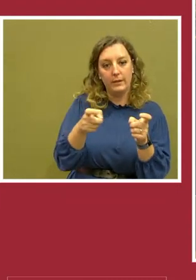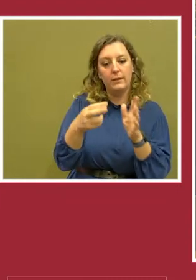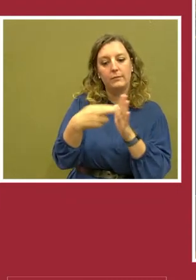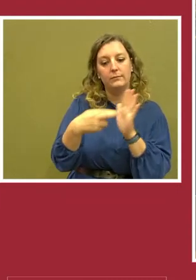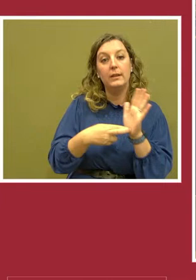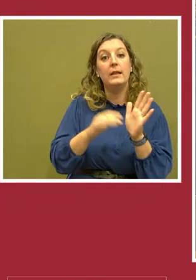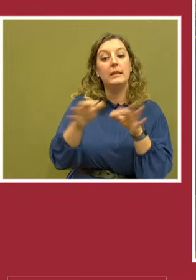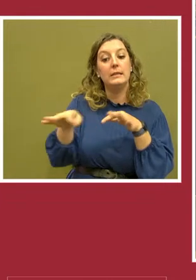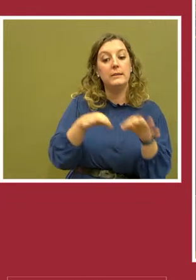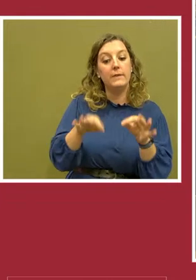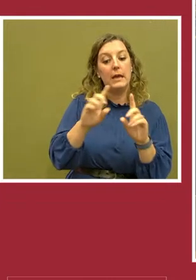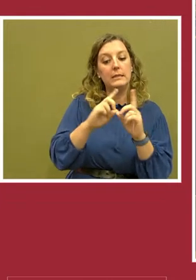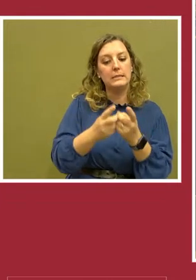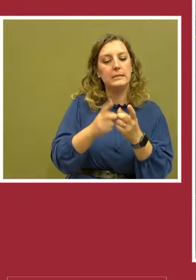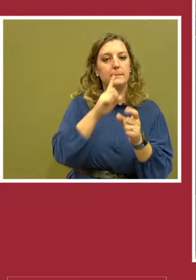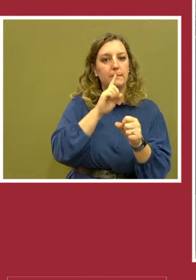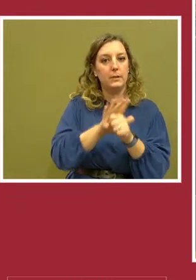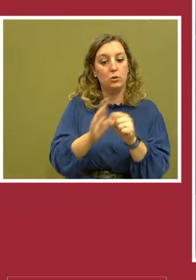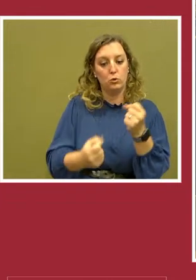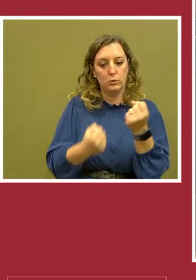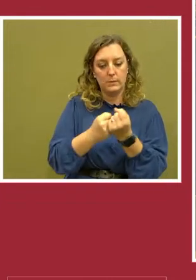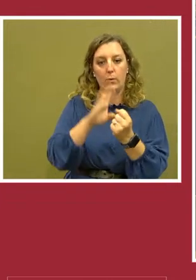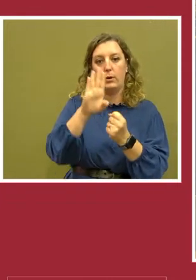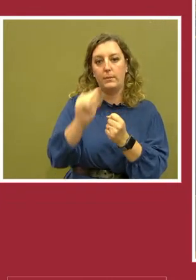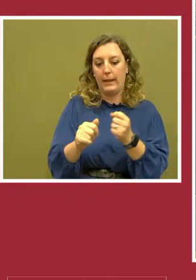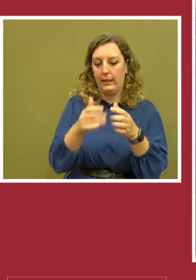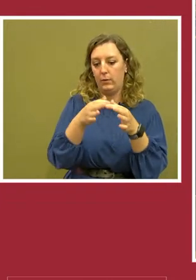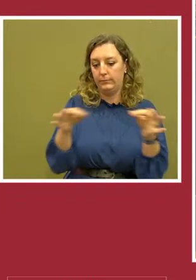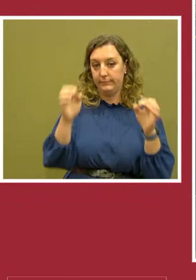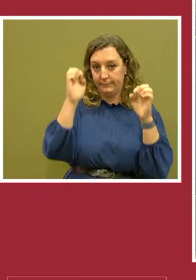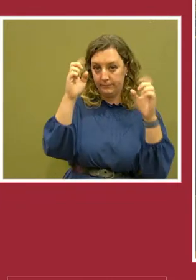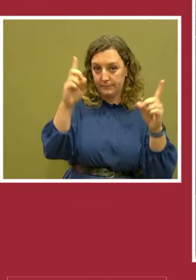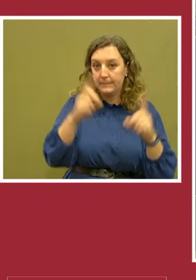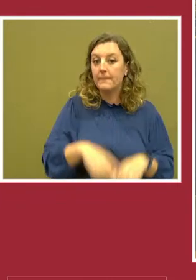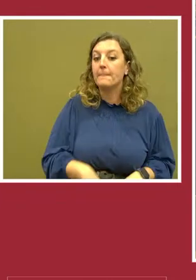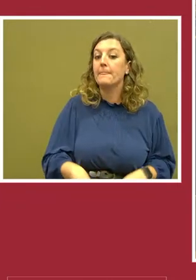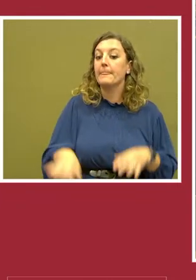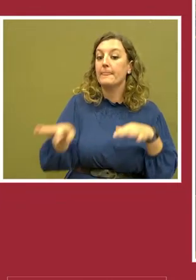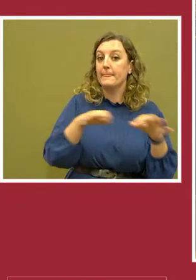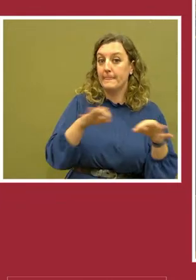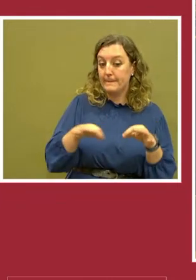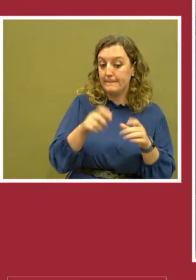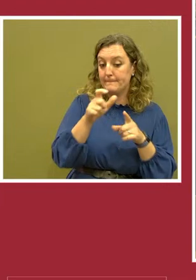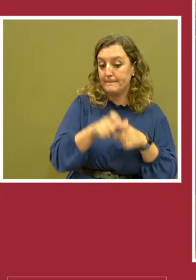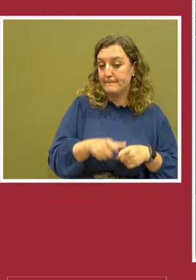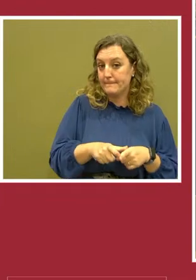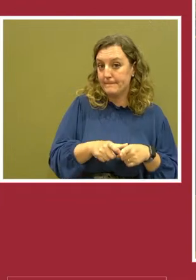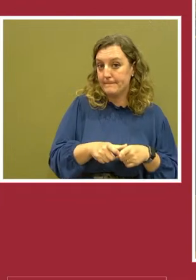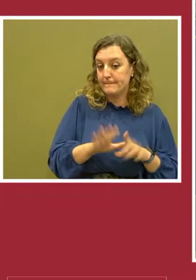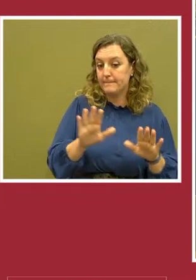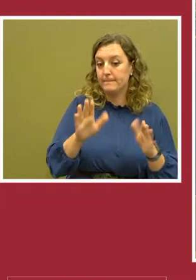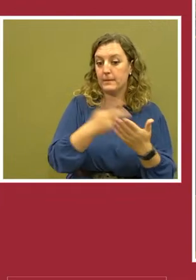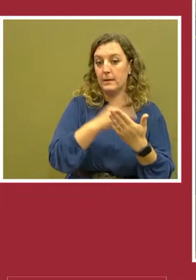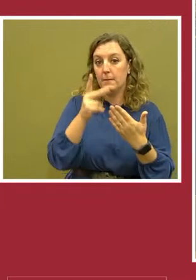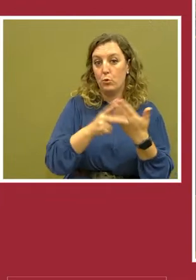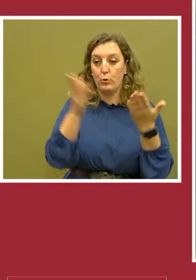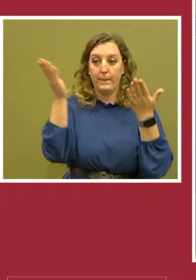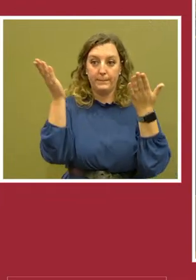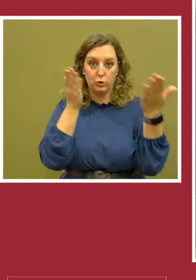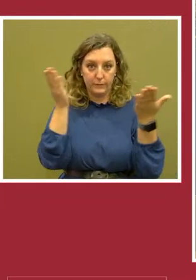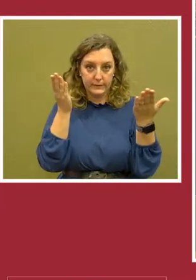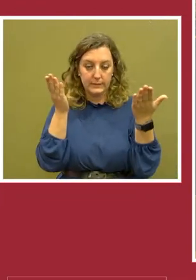that defines the district's commitment to supporting bilingual education. The definitions and terms, the programs and